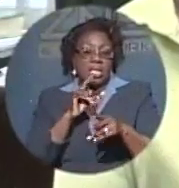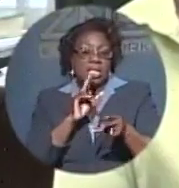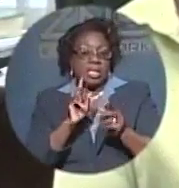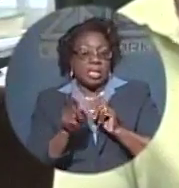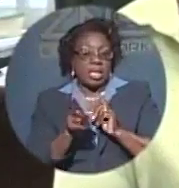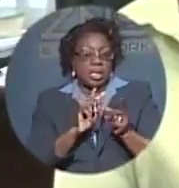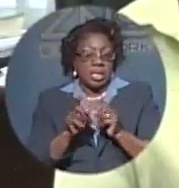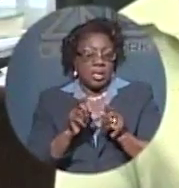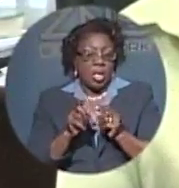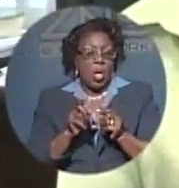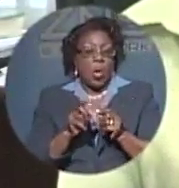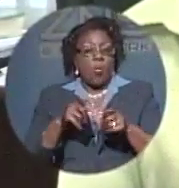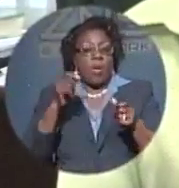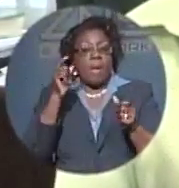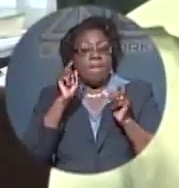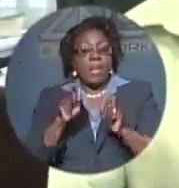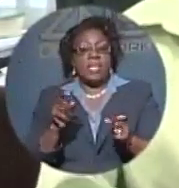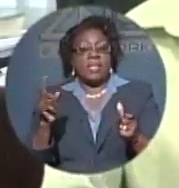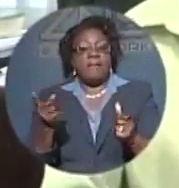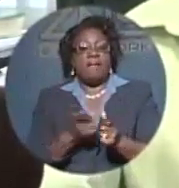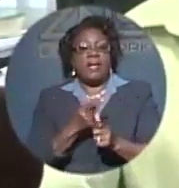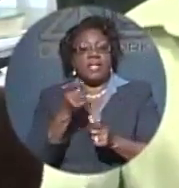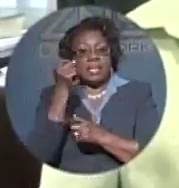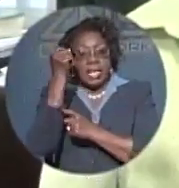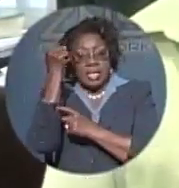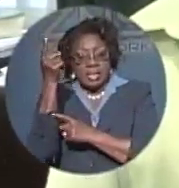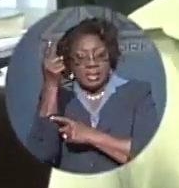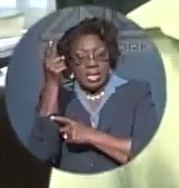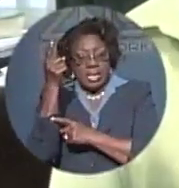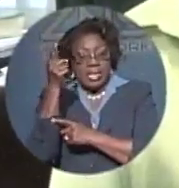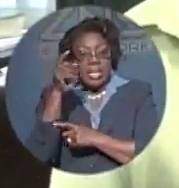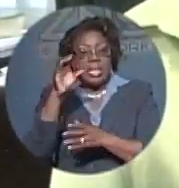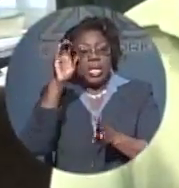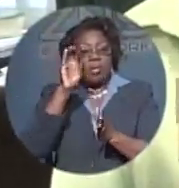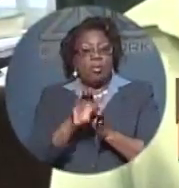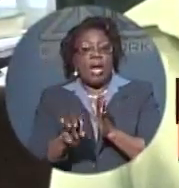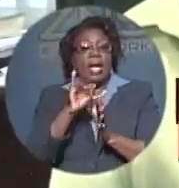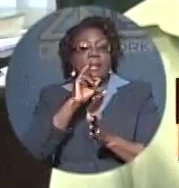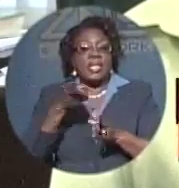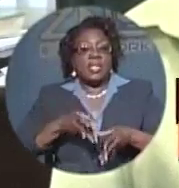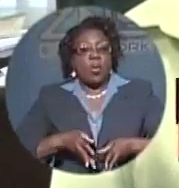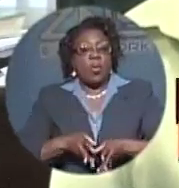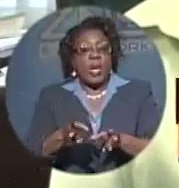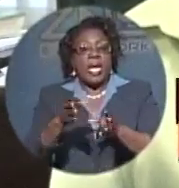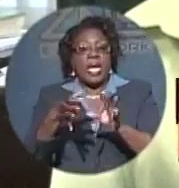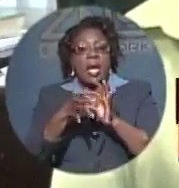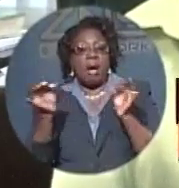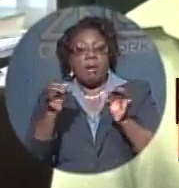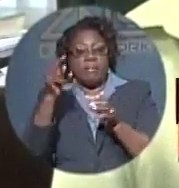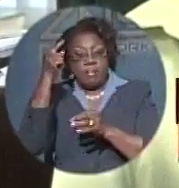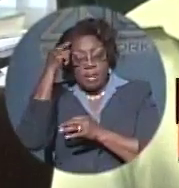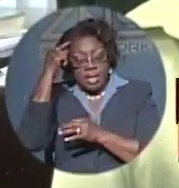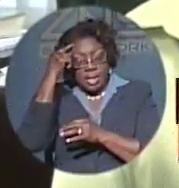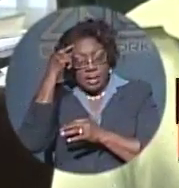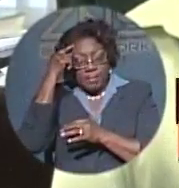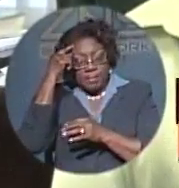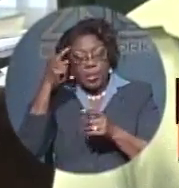first understand that crime is a way of thinking. That means then that when you do not think